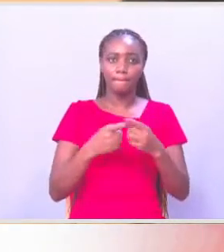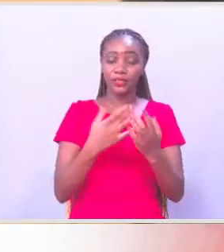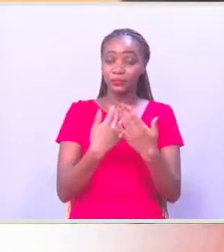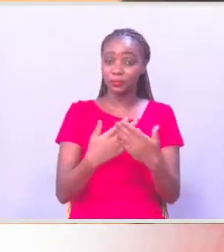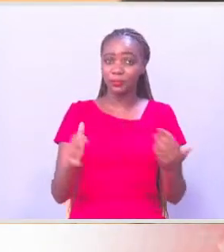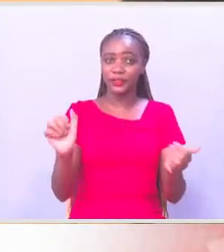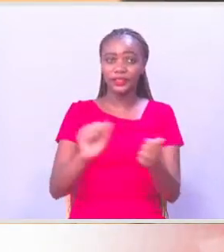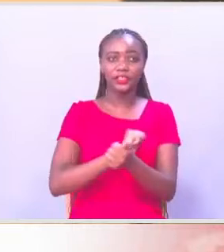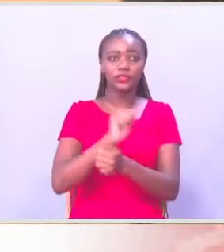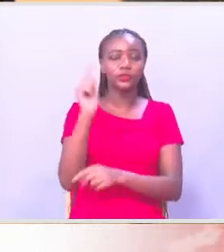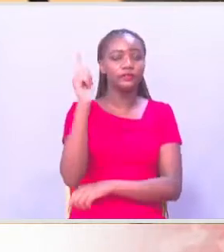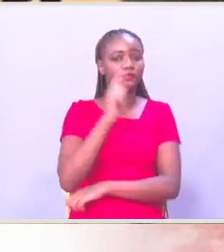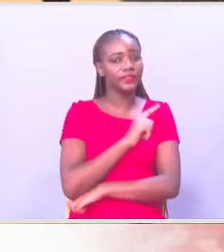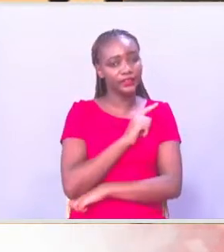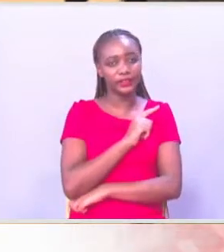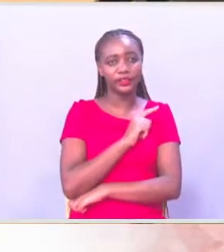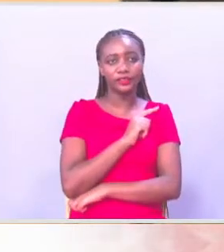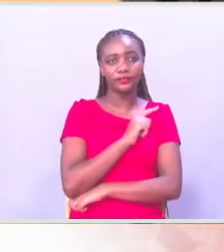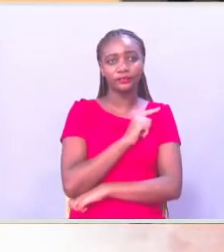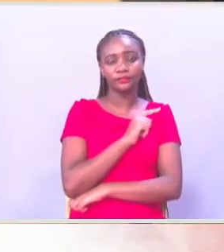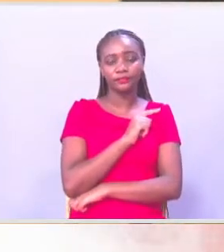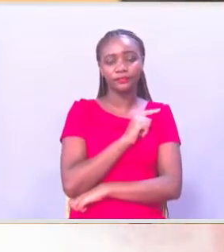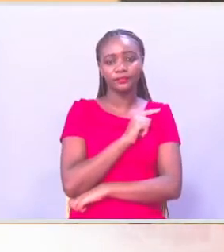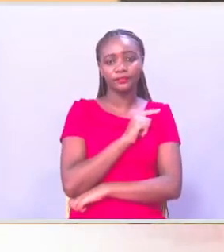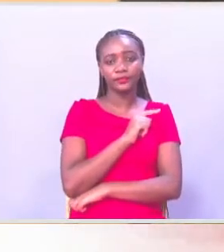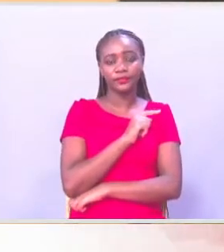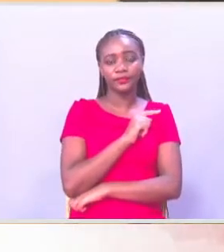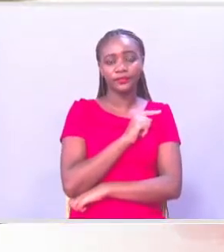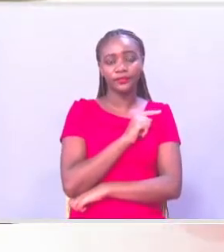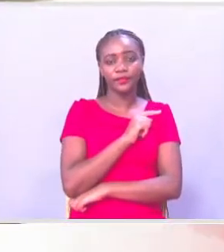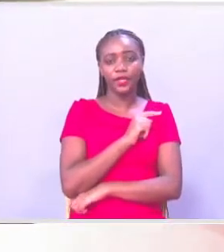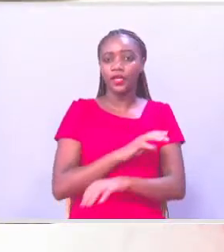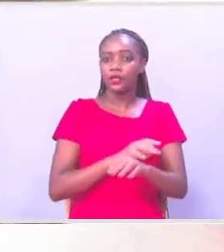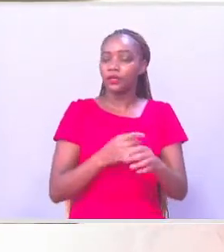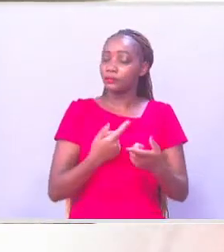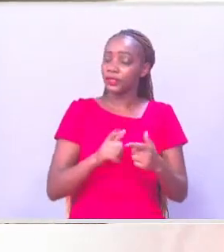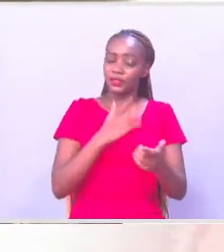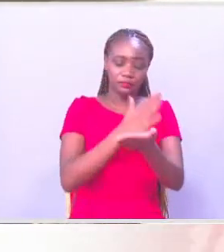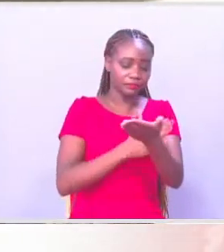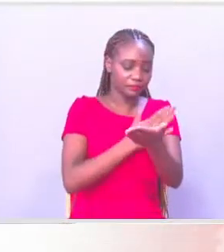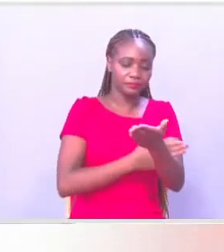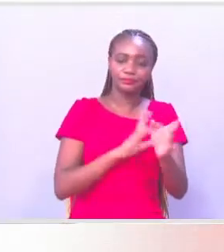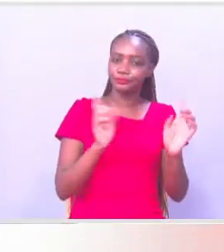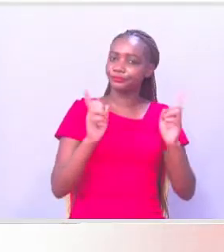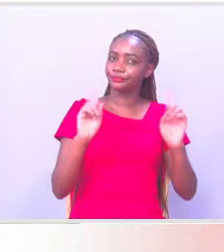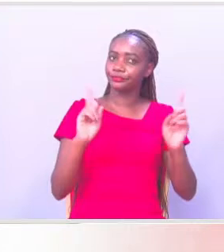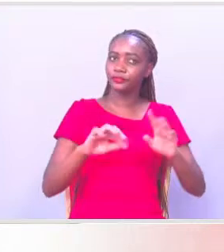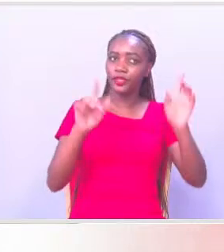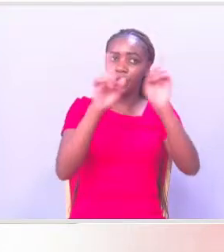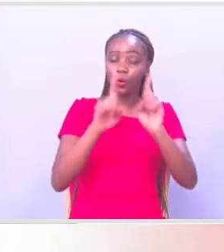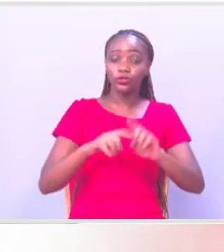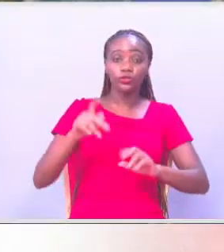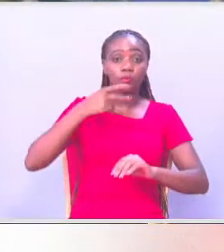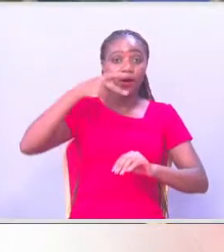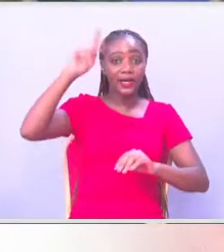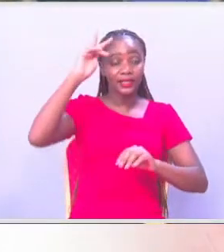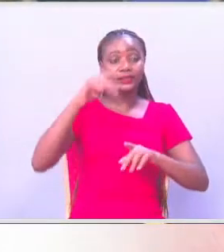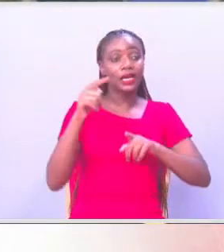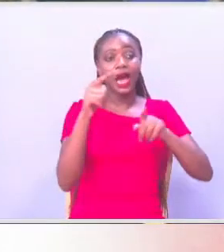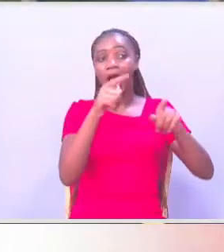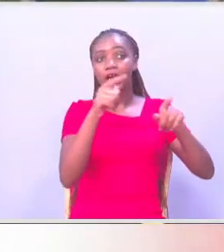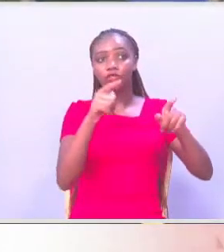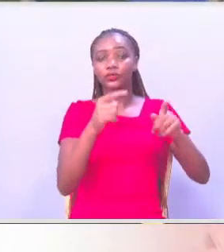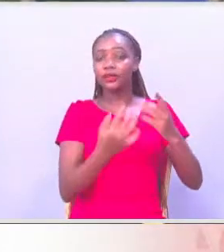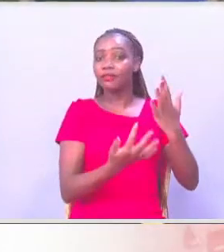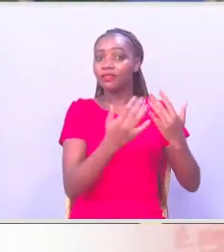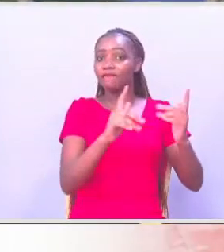was roast in the Inferno. No casualty at all. Parents who arrived at the school accused the fire